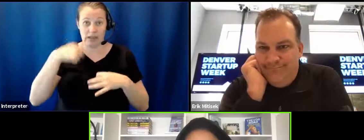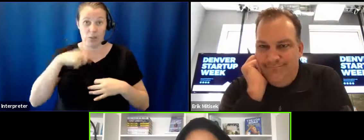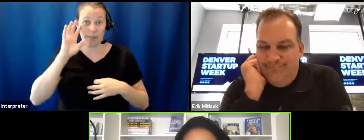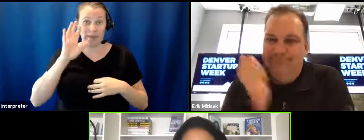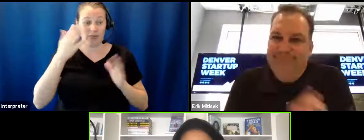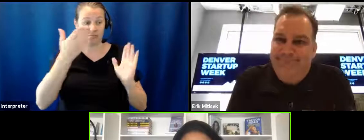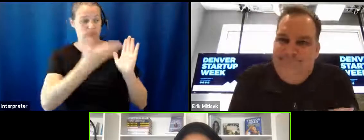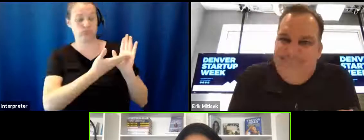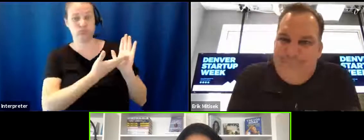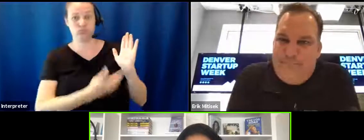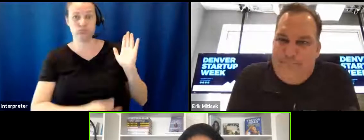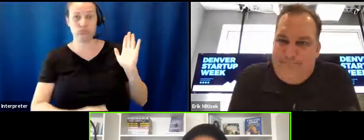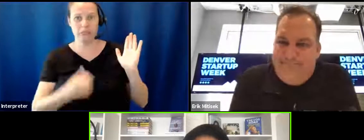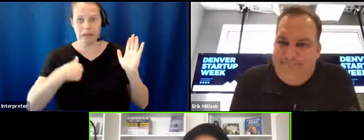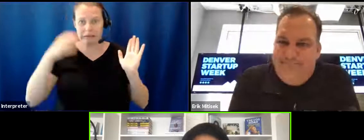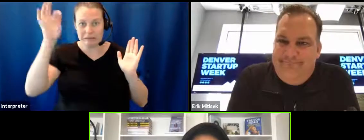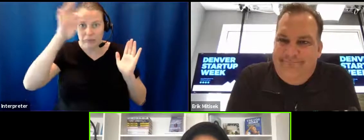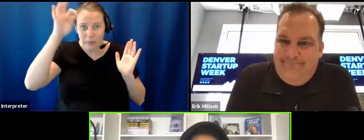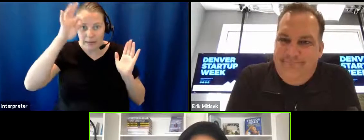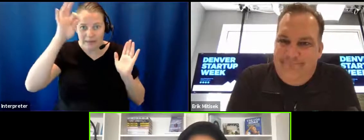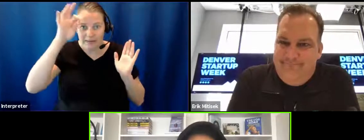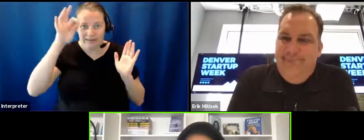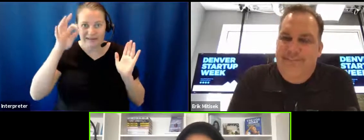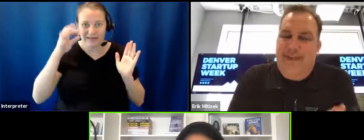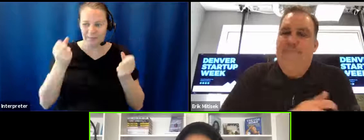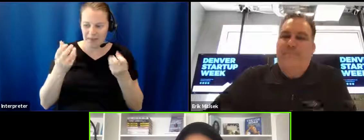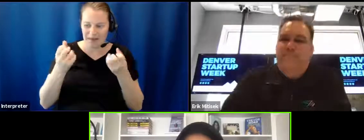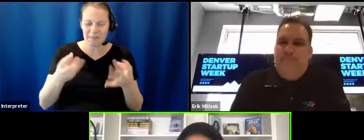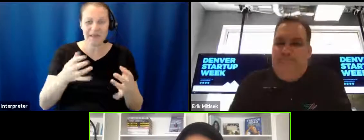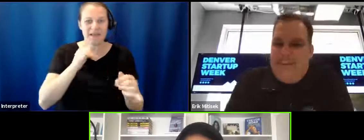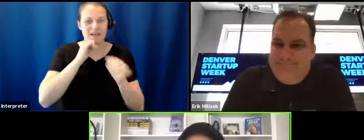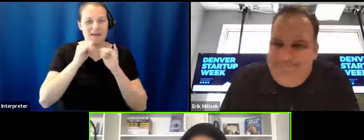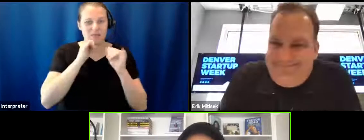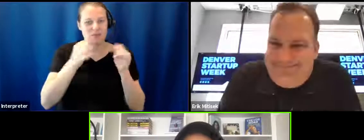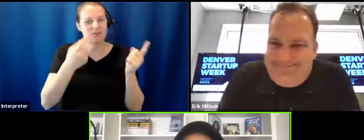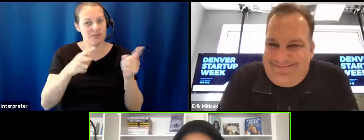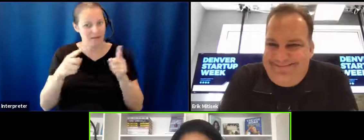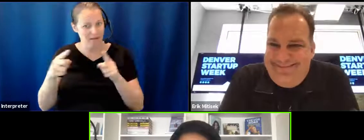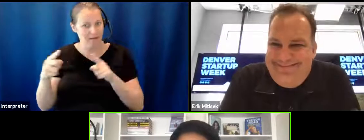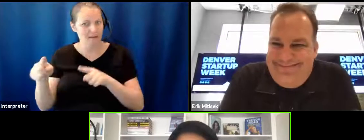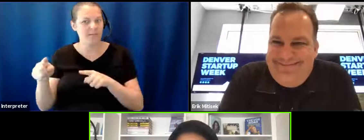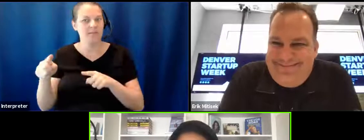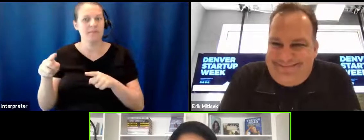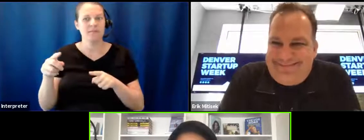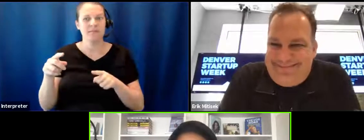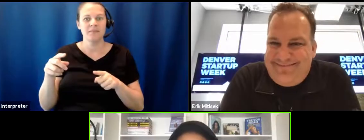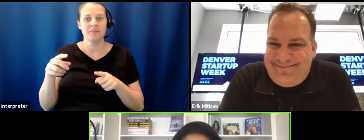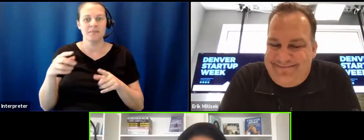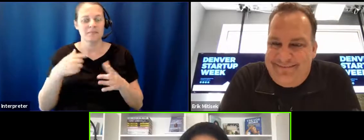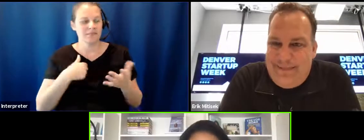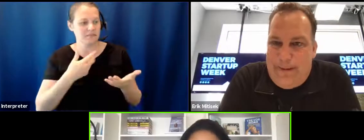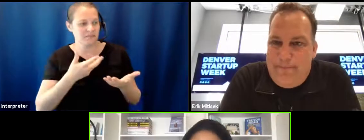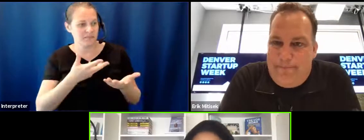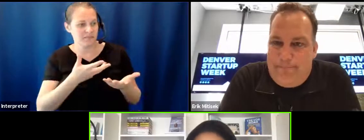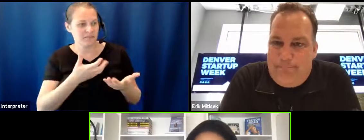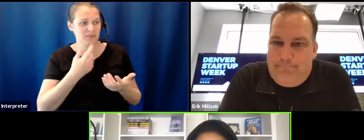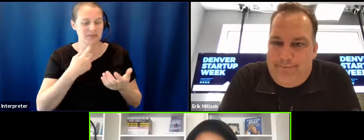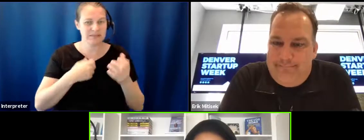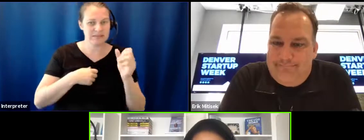Like because I was getting a lot of inbound interviews all the time. Yeah. You know, it just comes in and we say, okay, what do we want to say yes to?